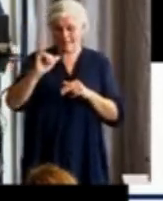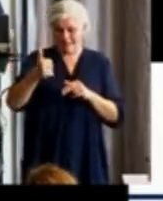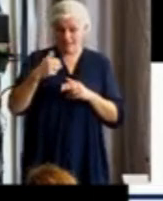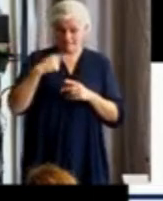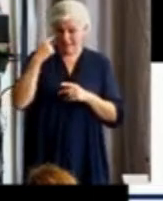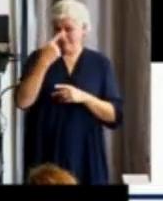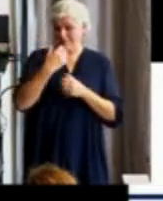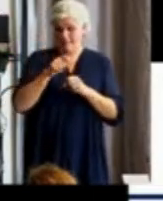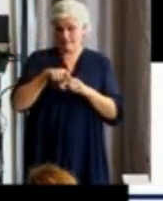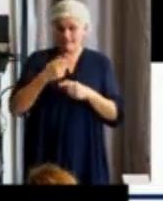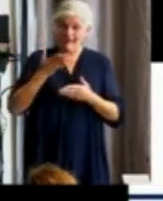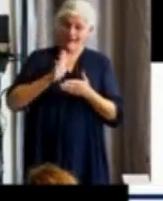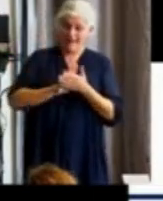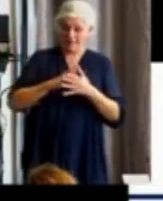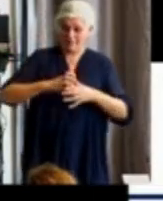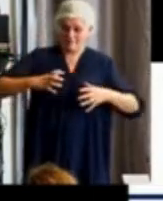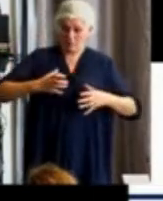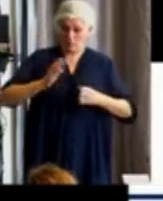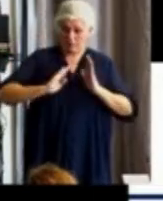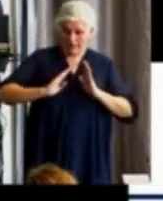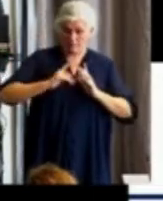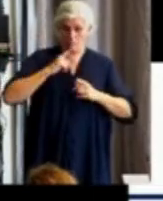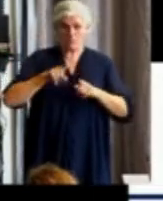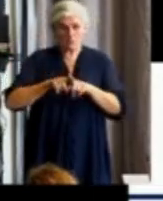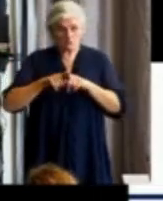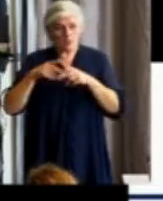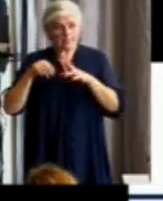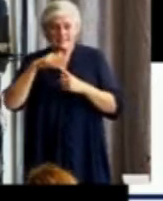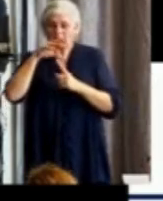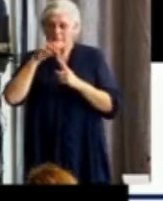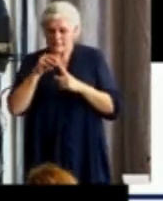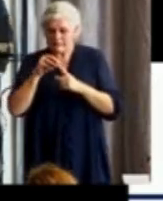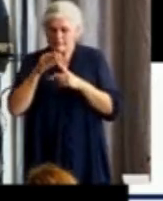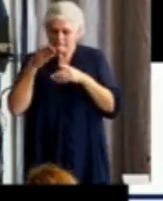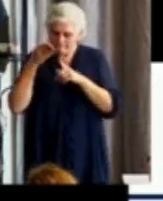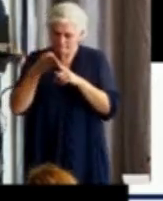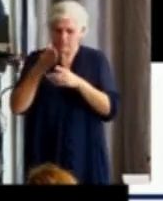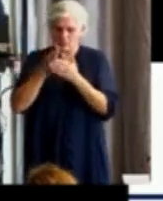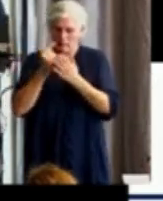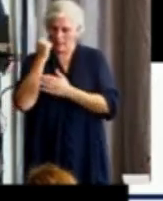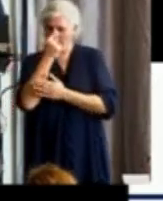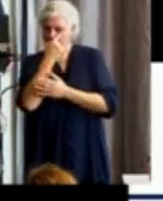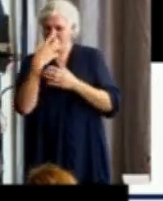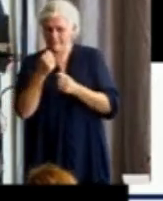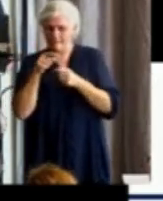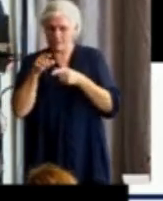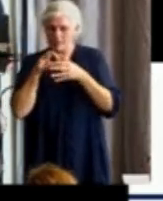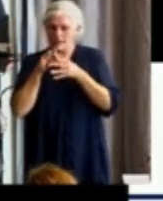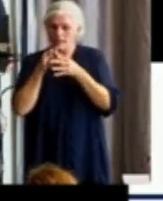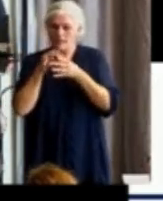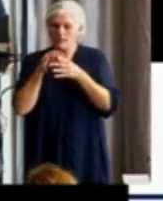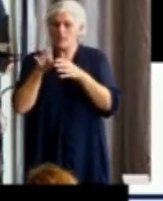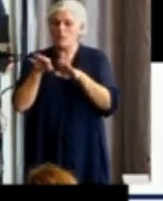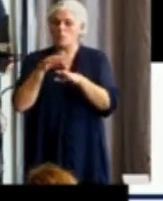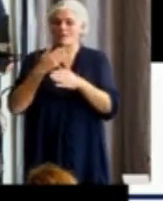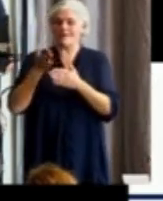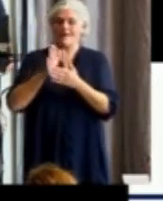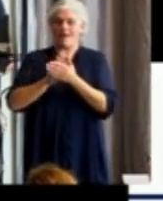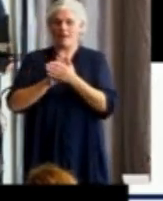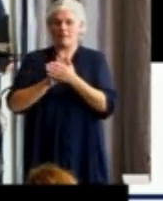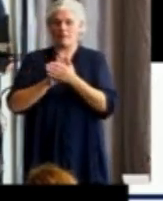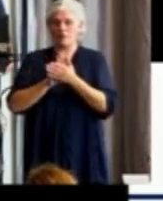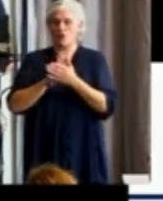of anti-inflammatory behavior, but they also specifically have some evidence being